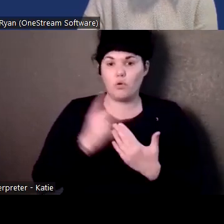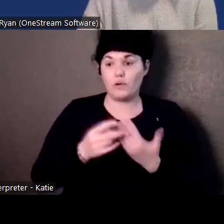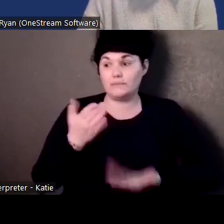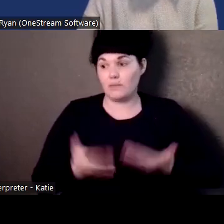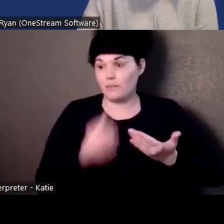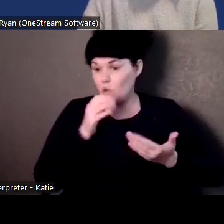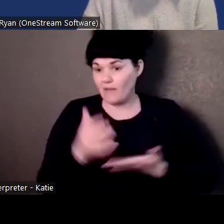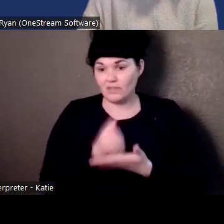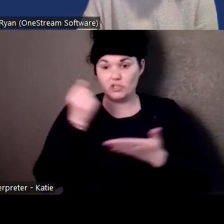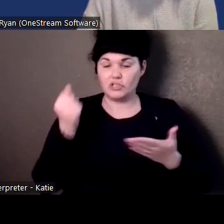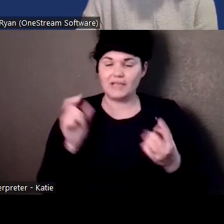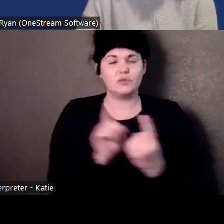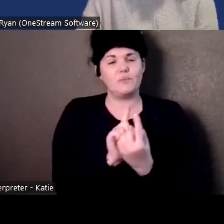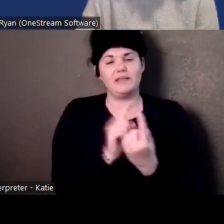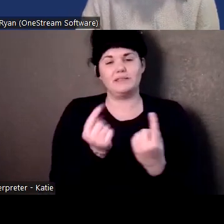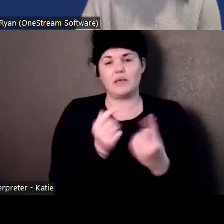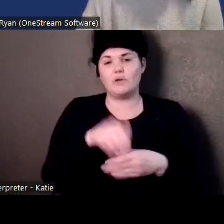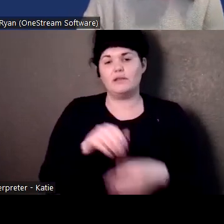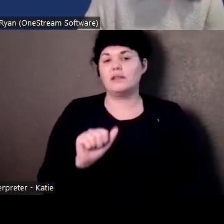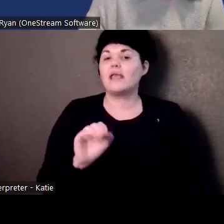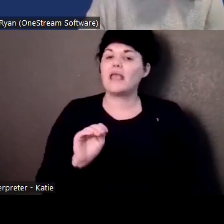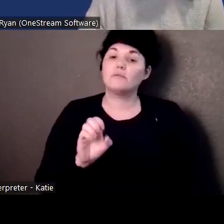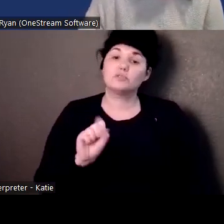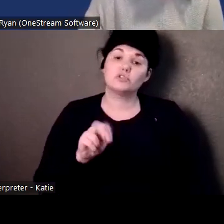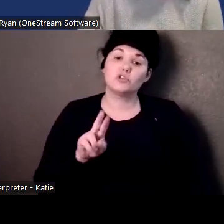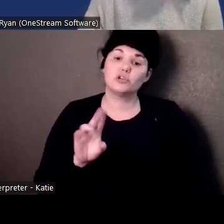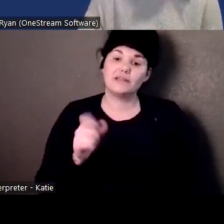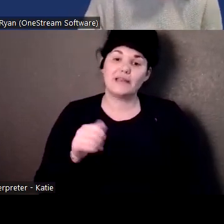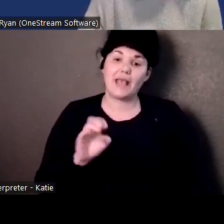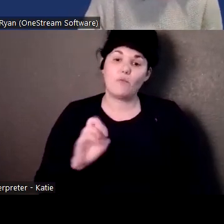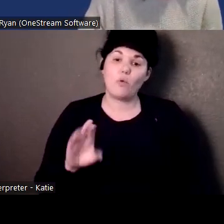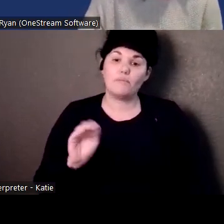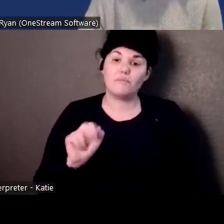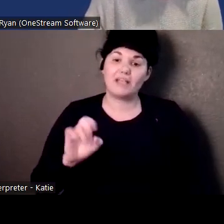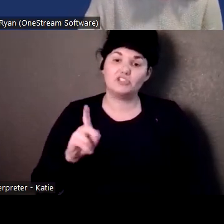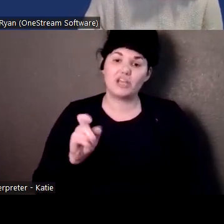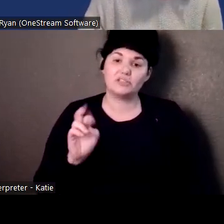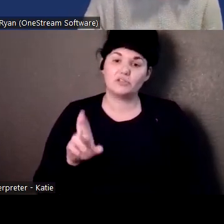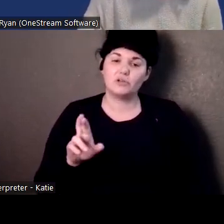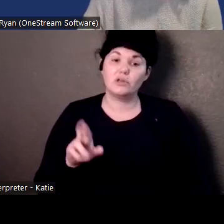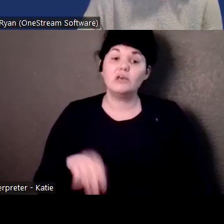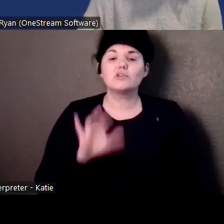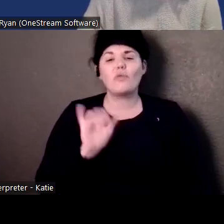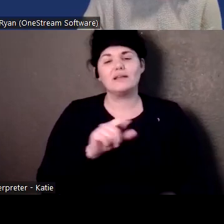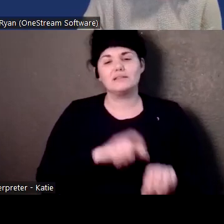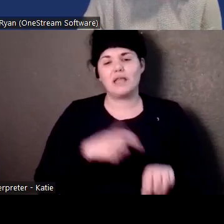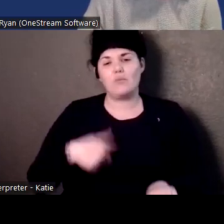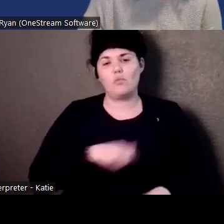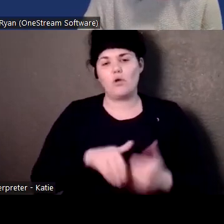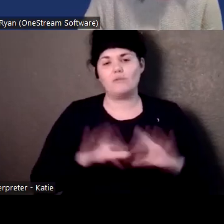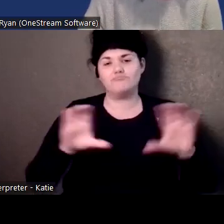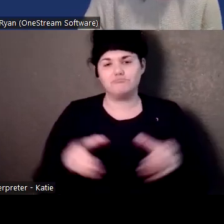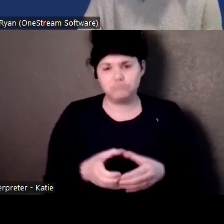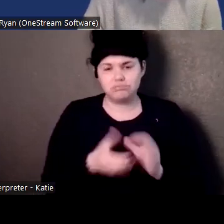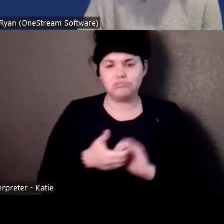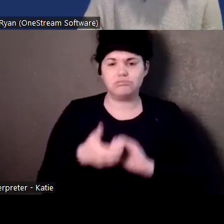sits in Amsterdam or Manchester. And so it's a time for all of us to get together, collaborate effectively, and learn more about the business